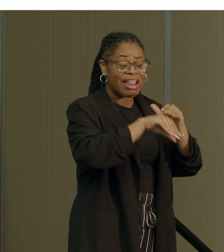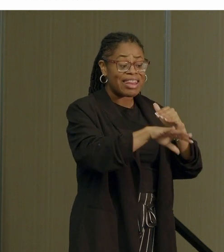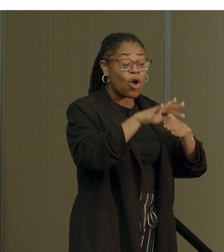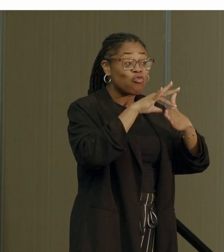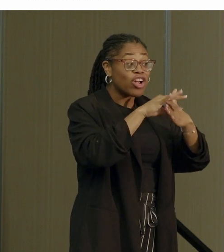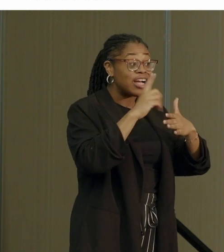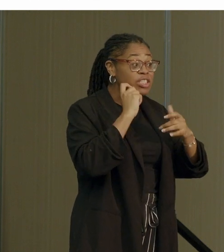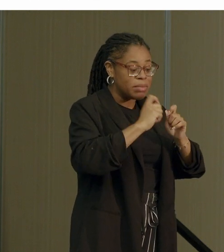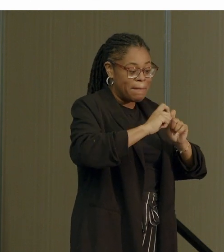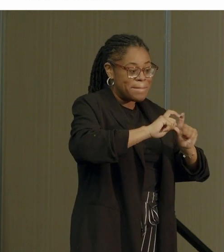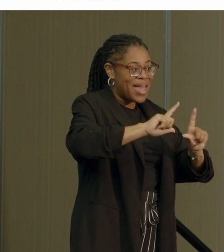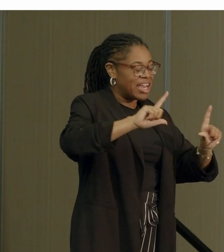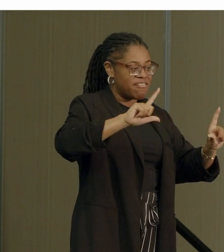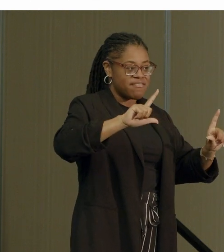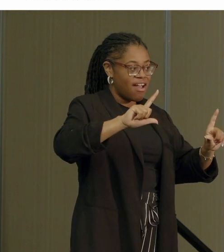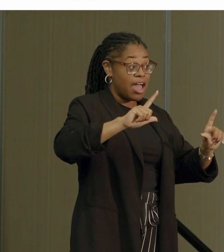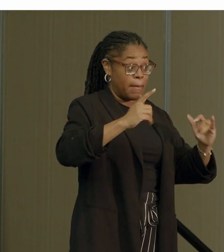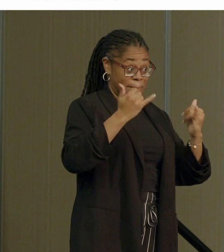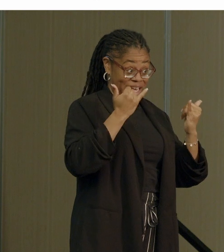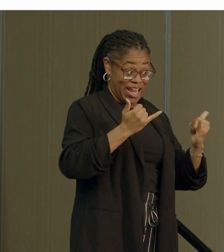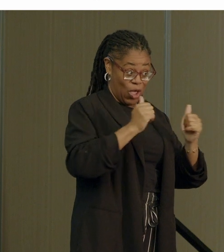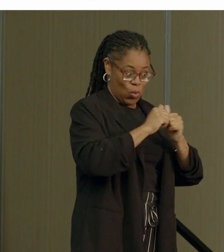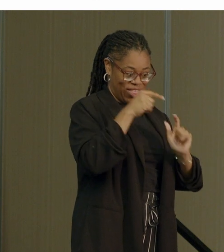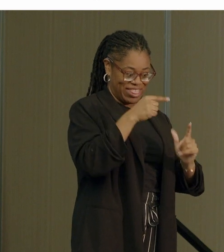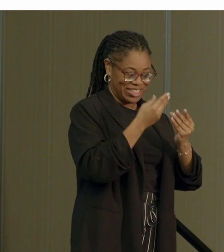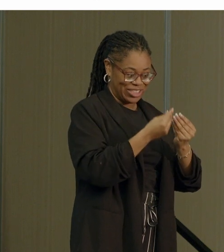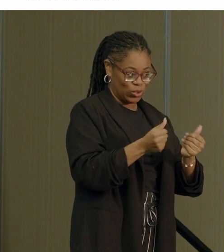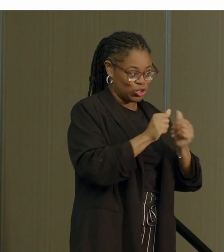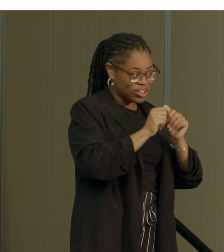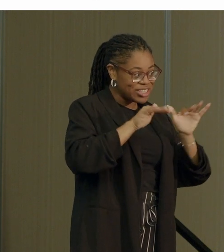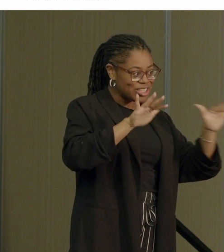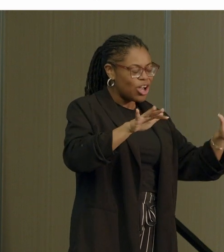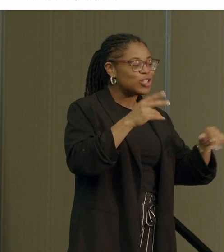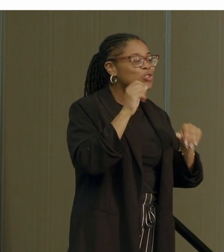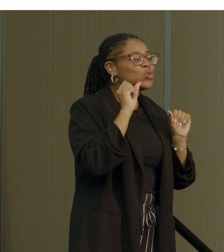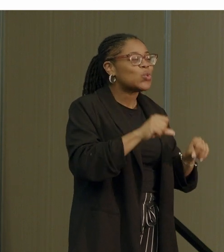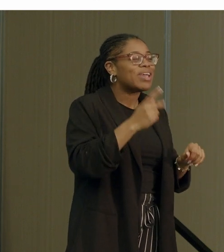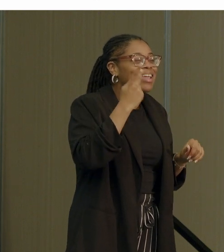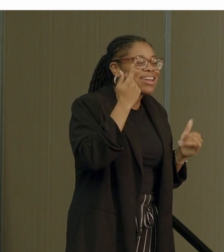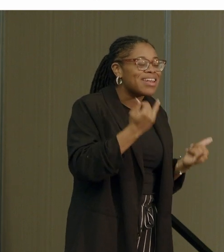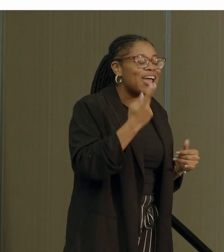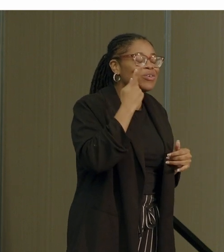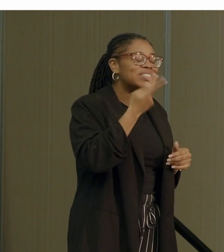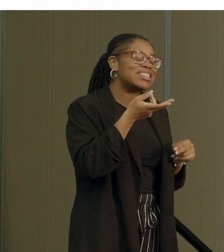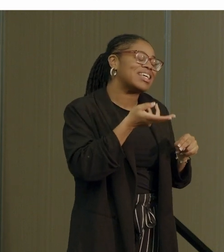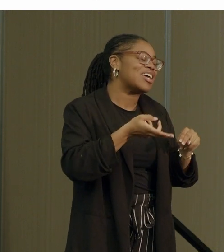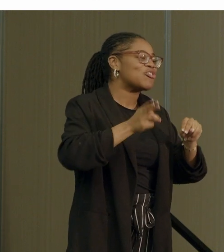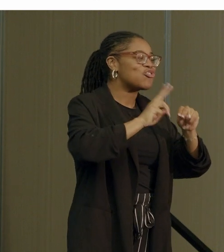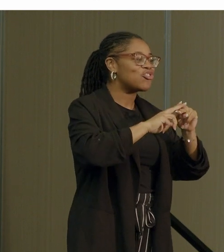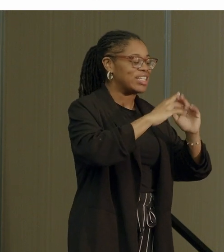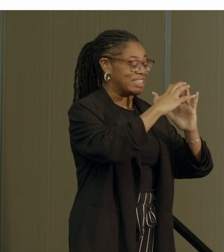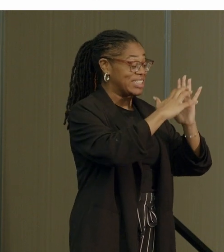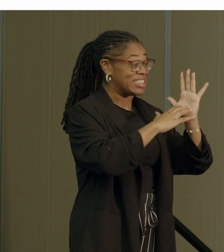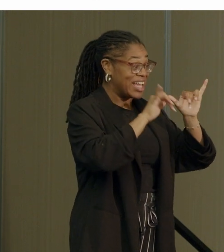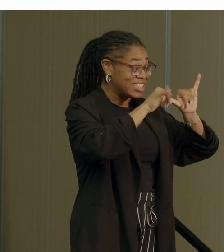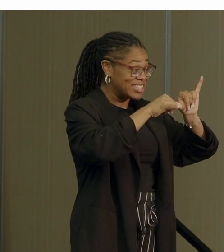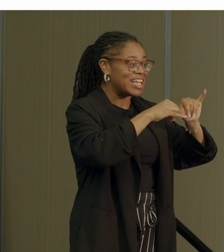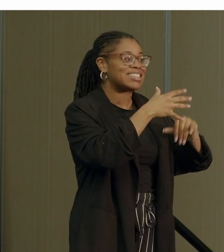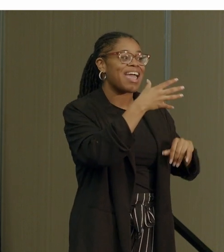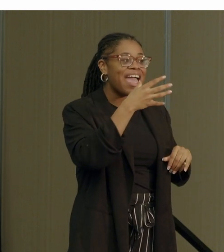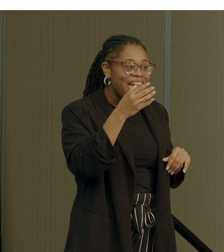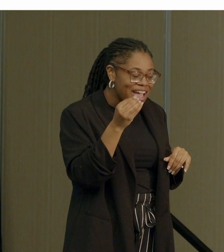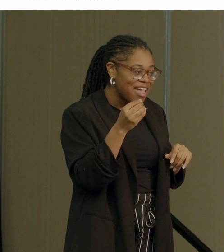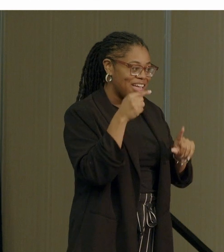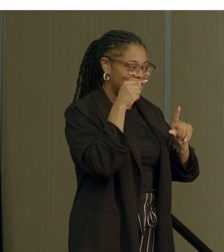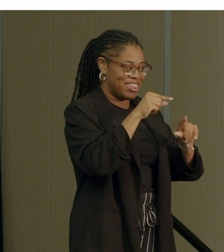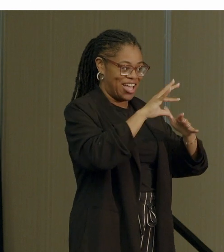magnified. But with this solution, with this launch, you can now increase text size and the content along